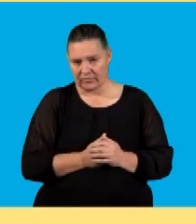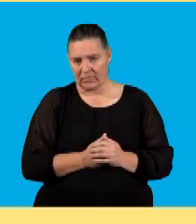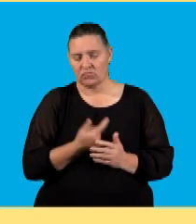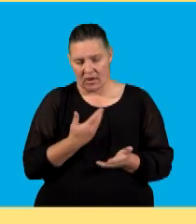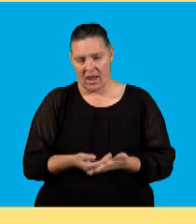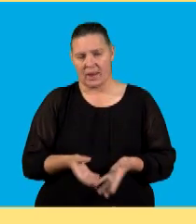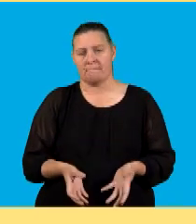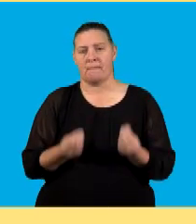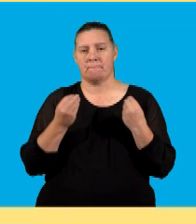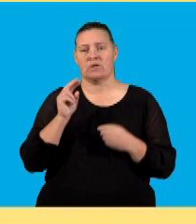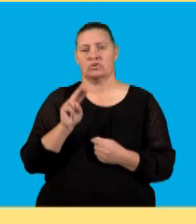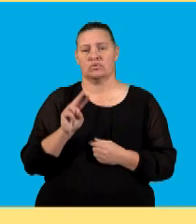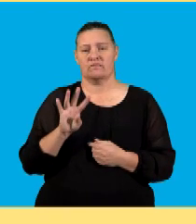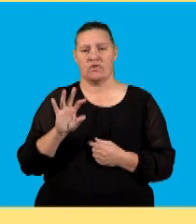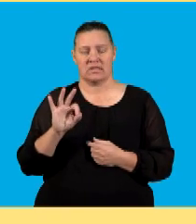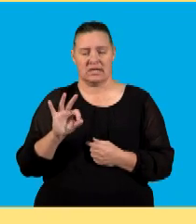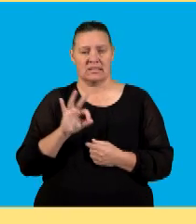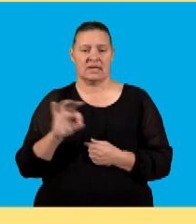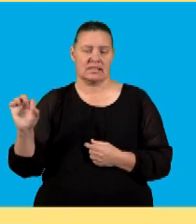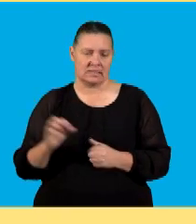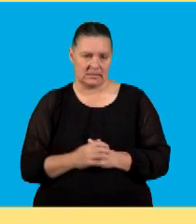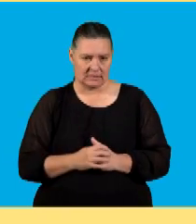years for her to reach